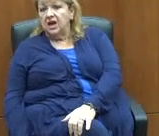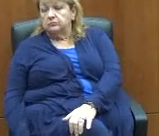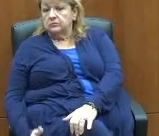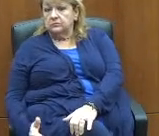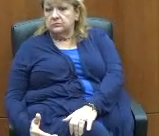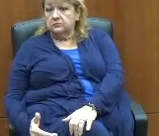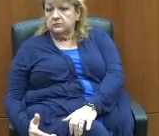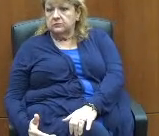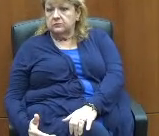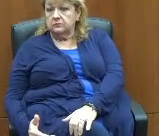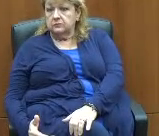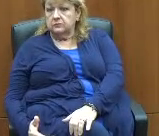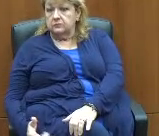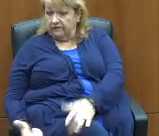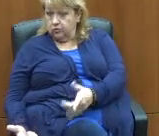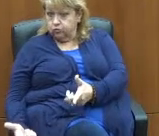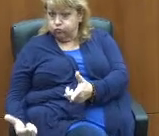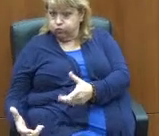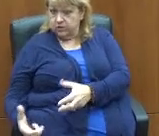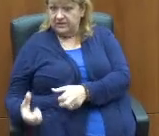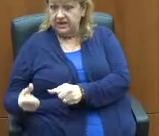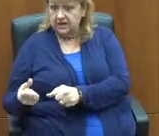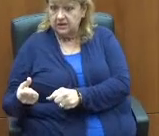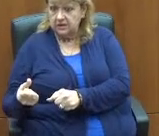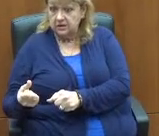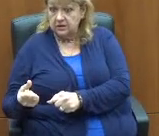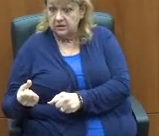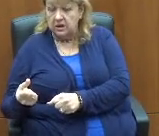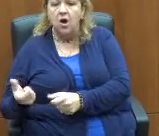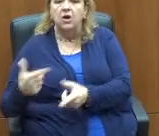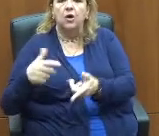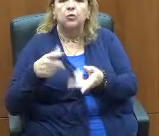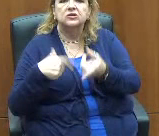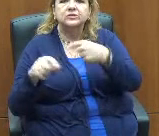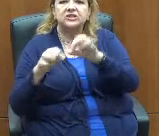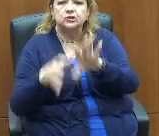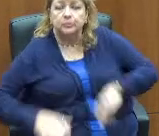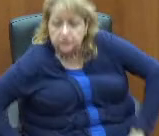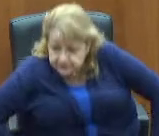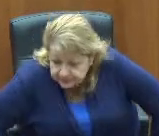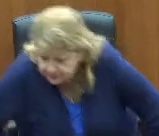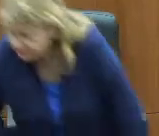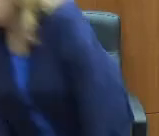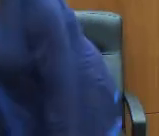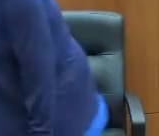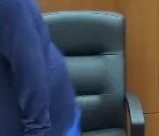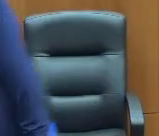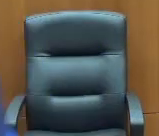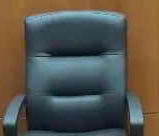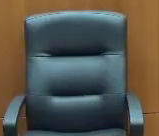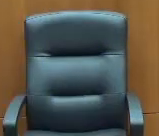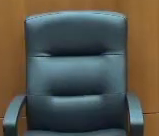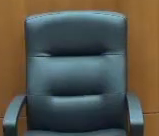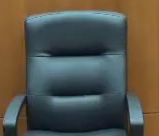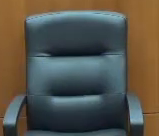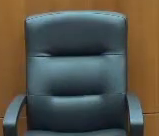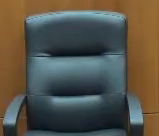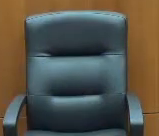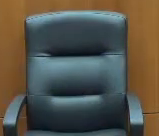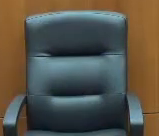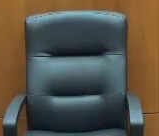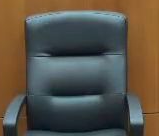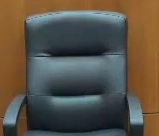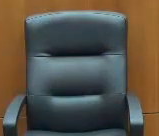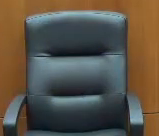Next item, please. I'm sorry, roll call. Dr. Volpe? Dr. Volpe is present. Ms.